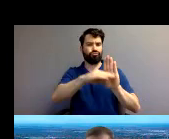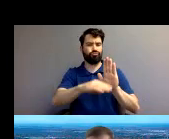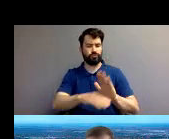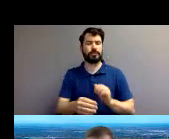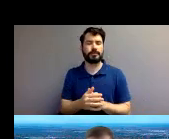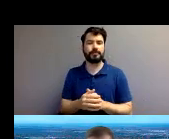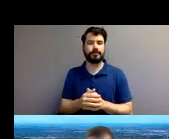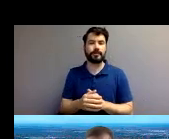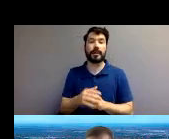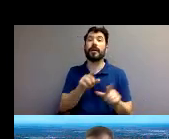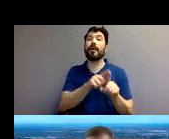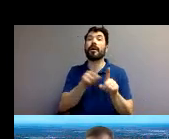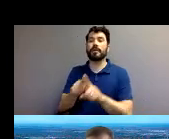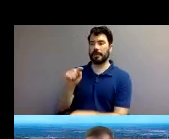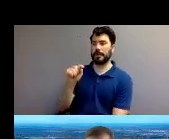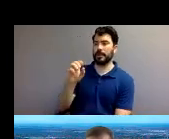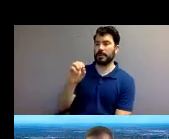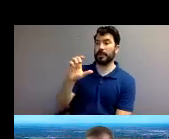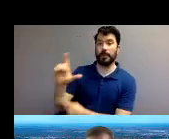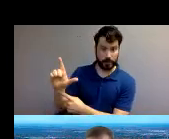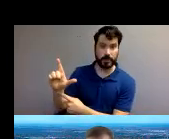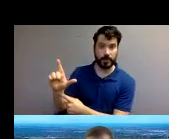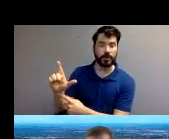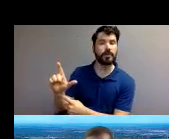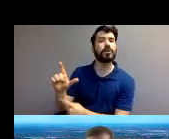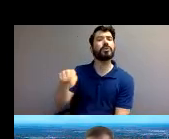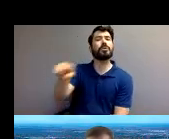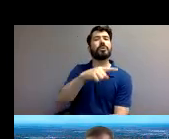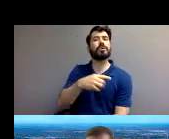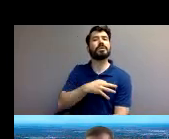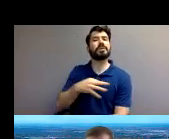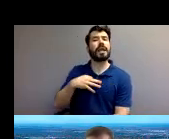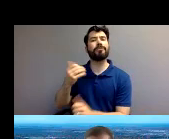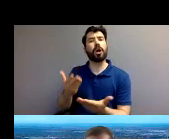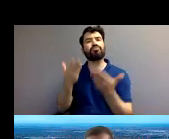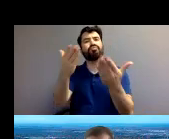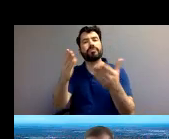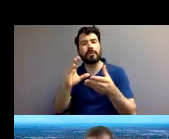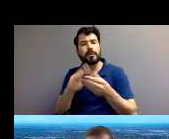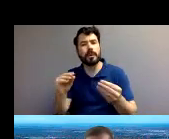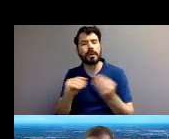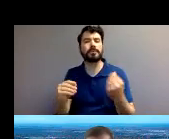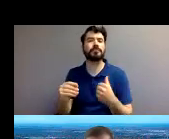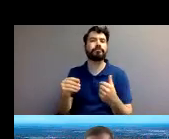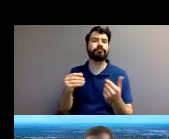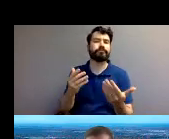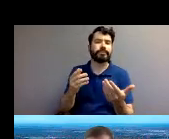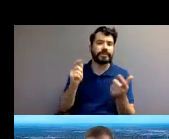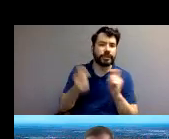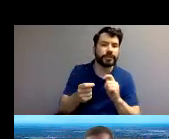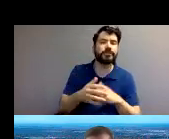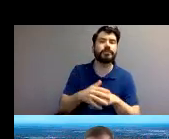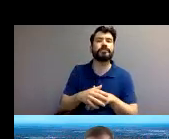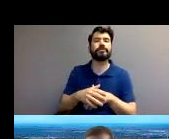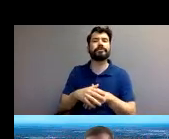ask questions, make suggestions, and offer feedback that can guide the Flexible First activities. And I think